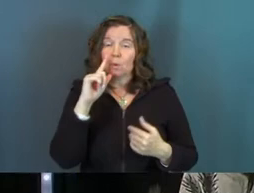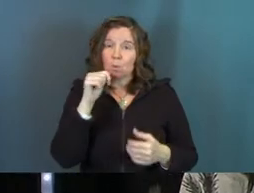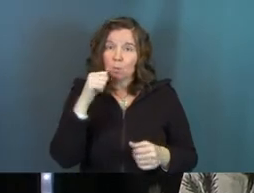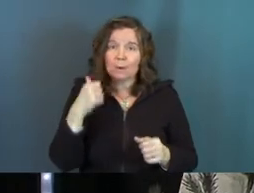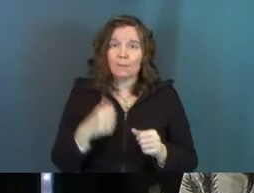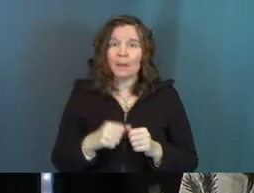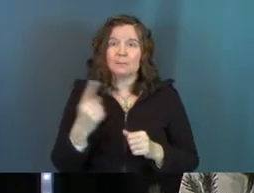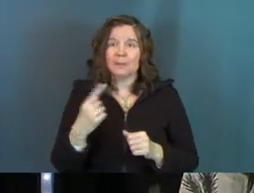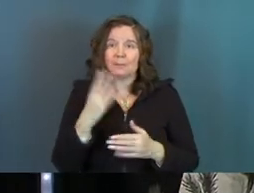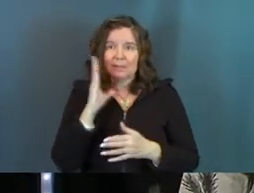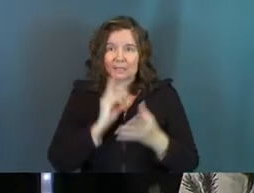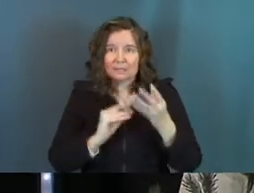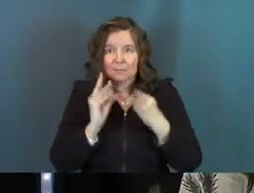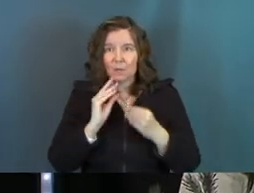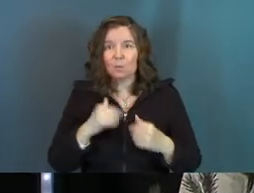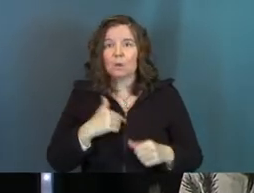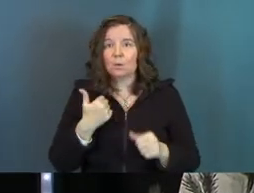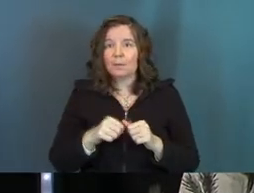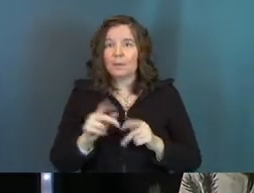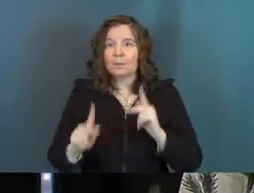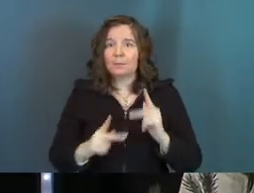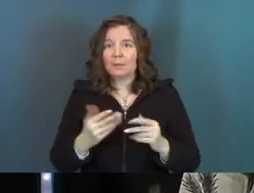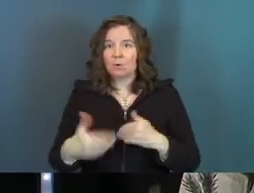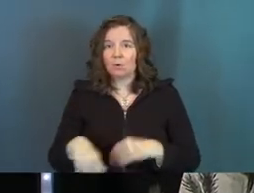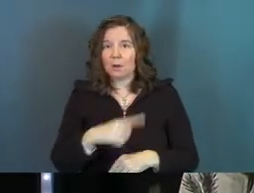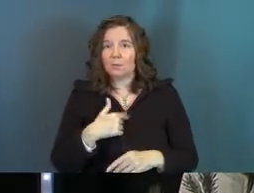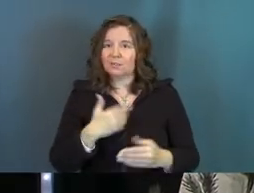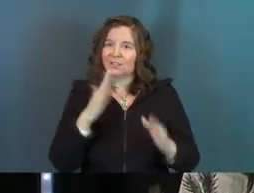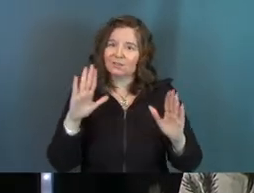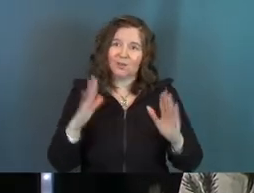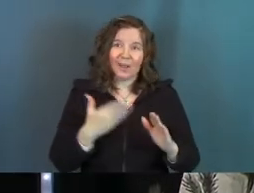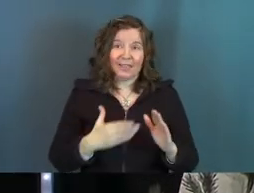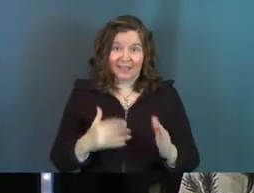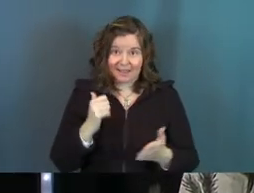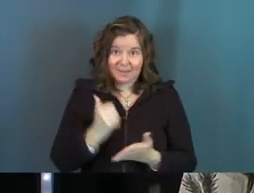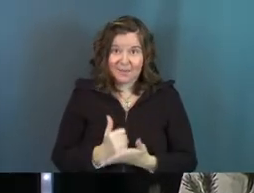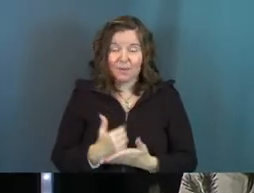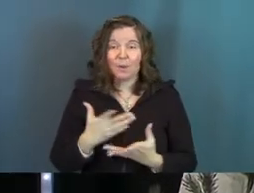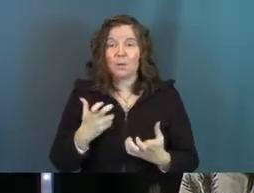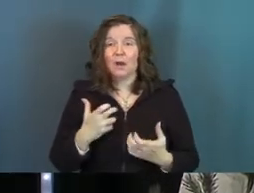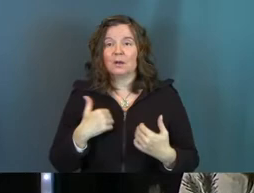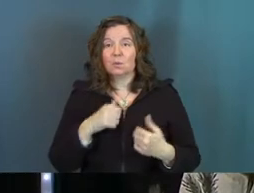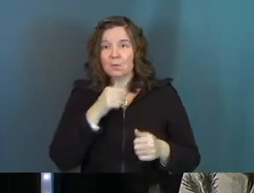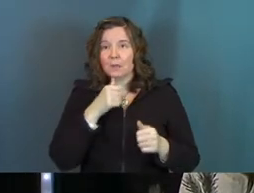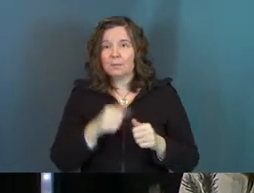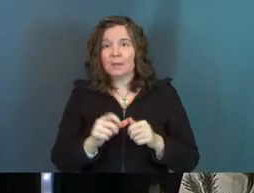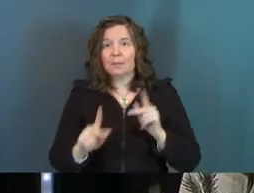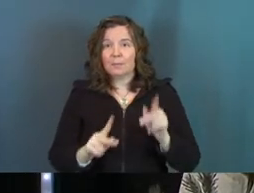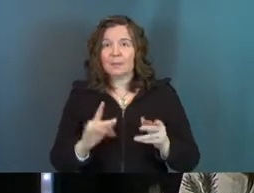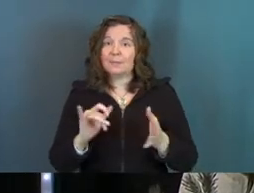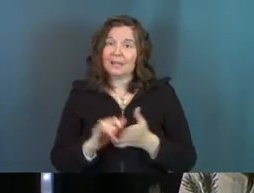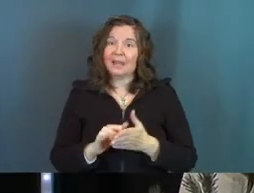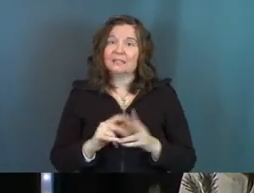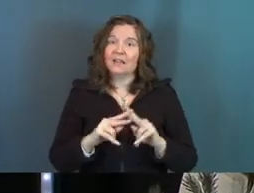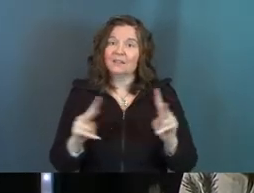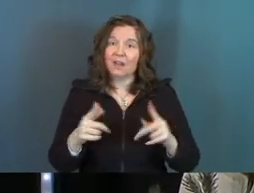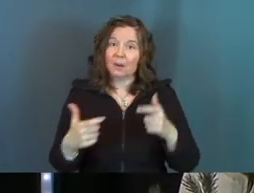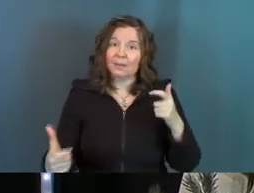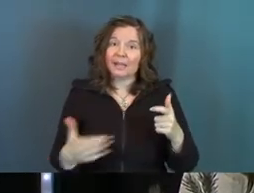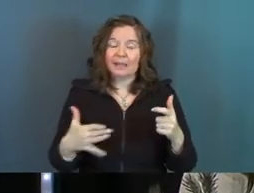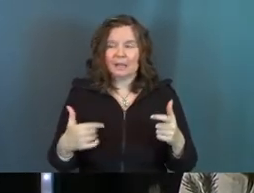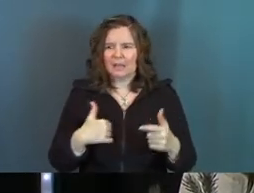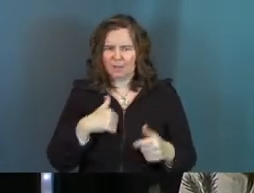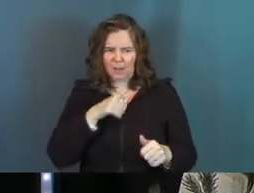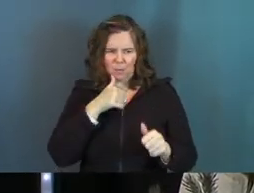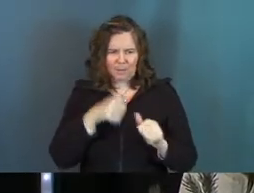remember some of the experiences of life, and we will remember the people around us, which is such a great thing, amen? It's like we want to remember our people. That's a very big thing. It's like,